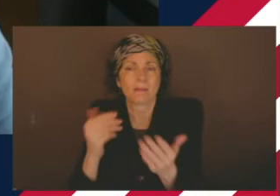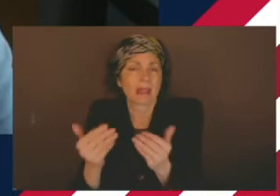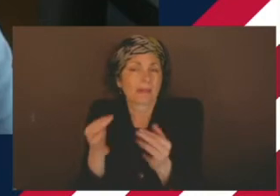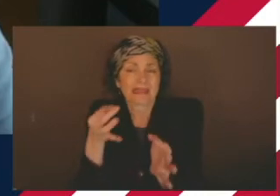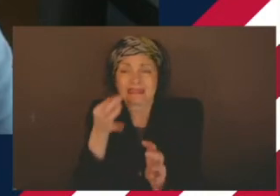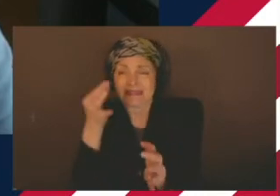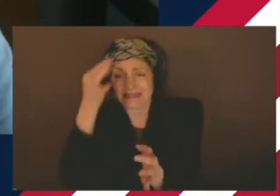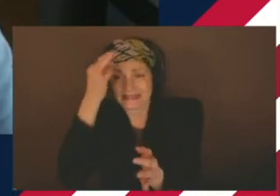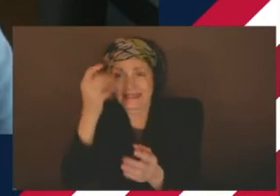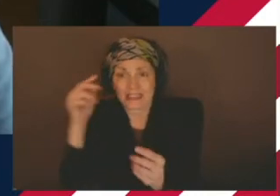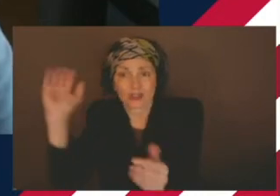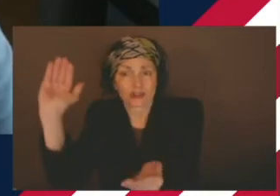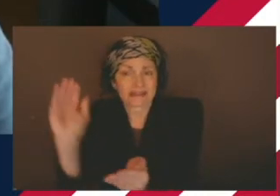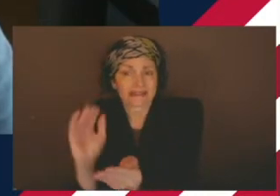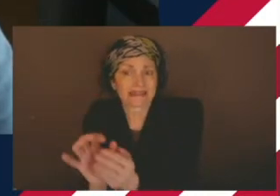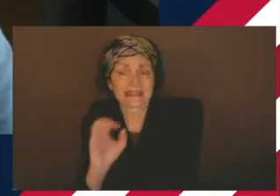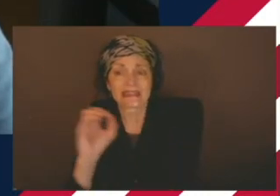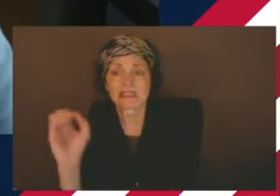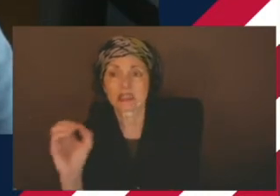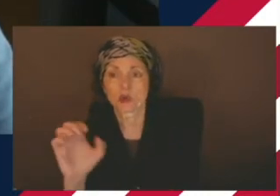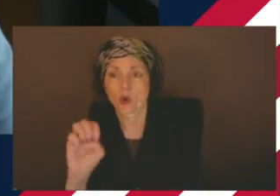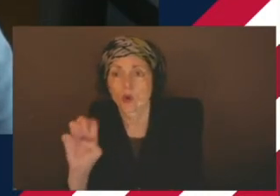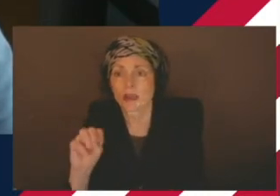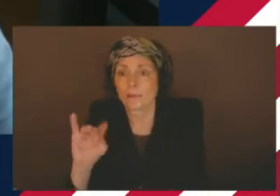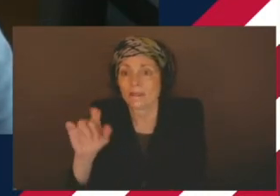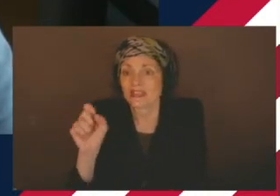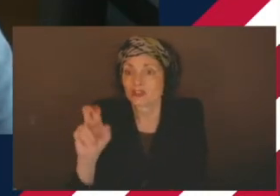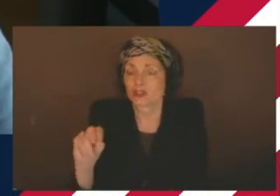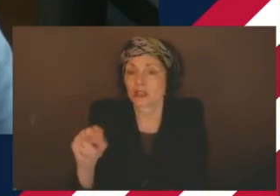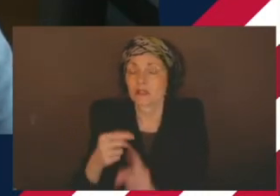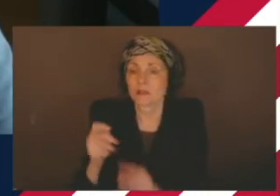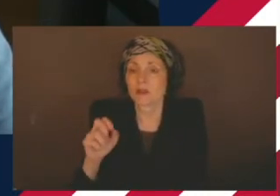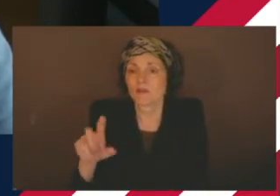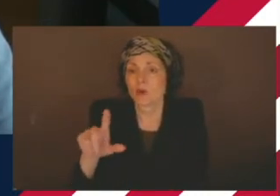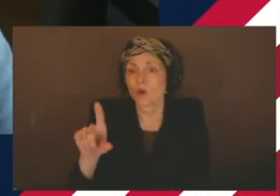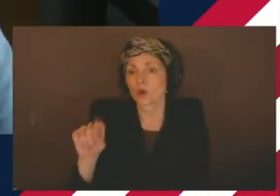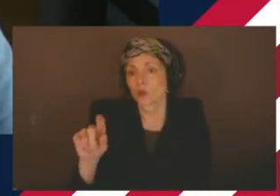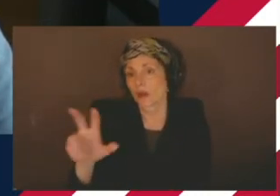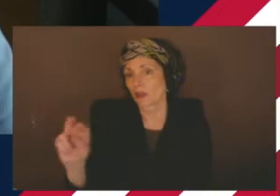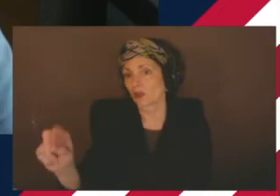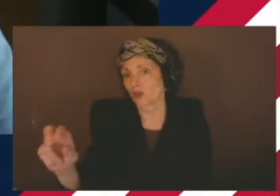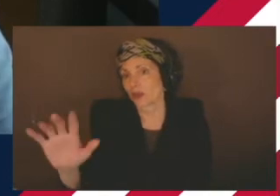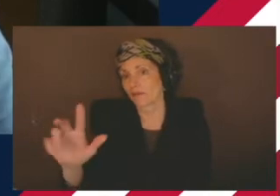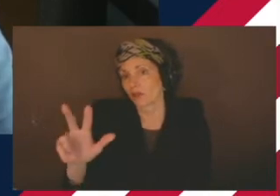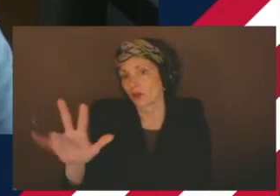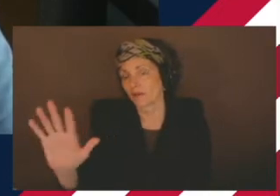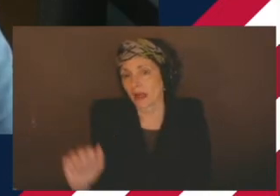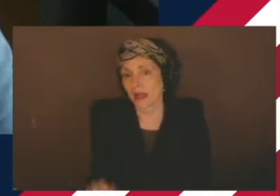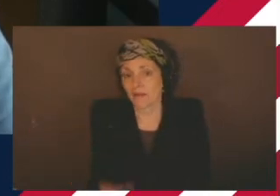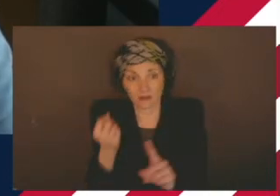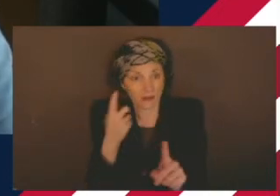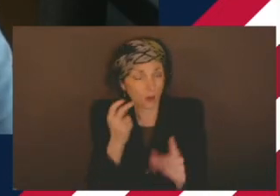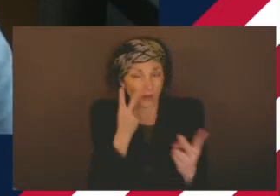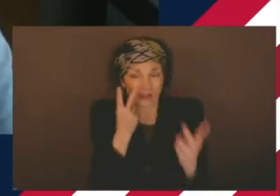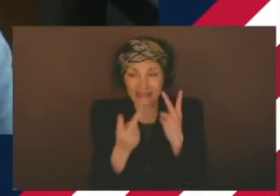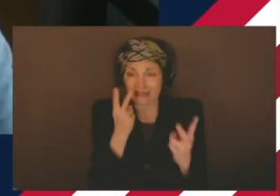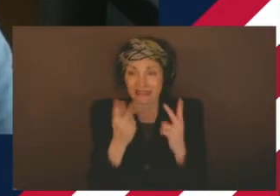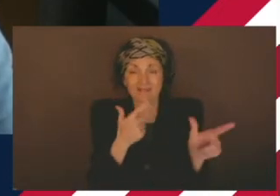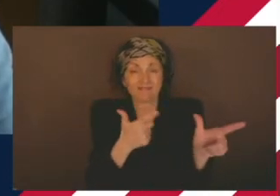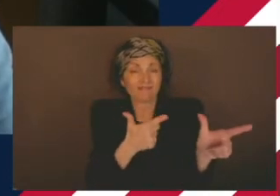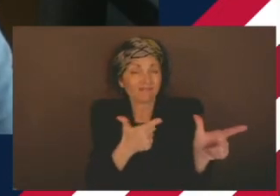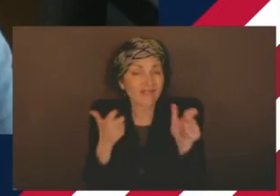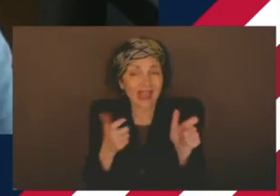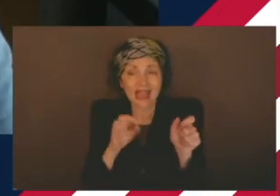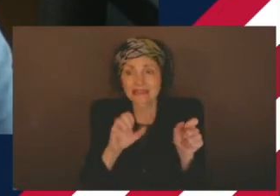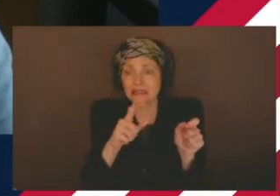doable and necessary. Most recent data and science indicate the climate crisis is getting worse much faster than the UN report of just 2